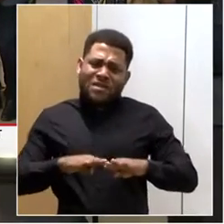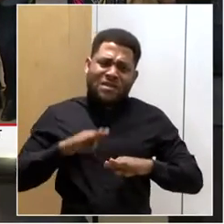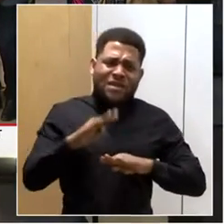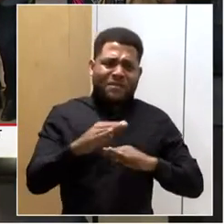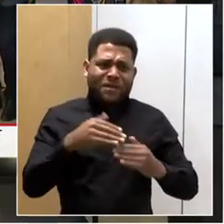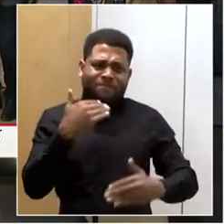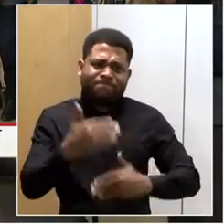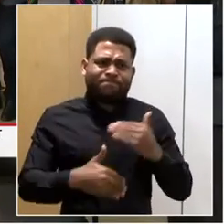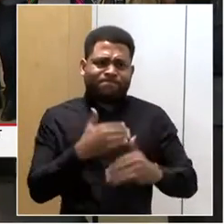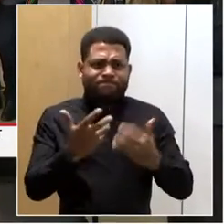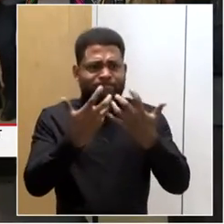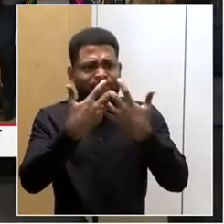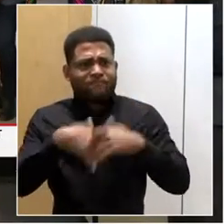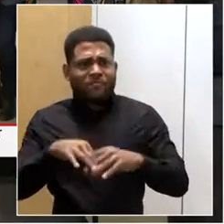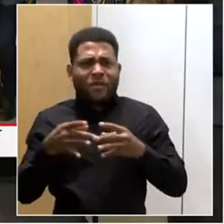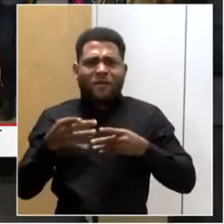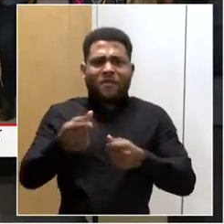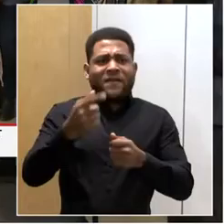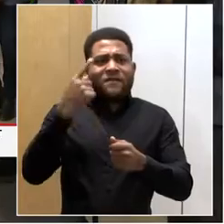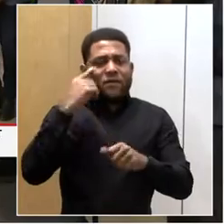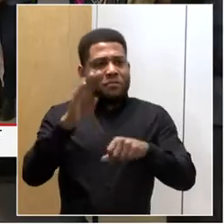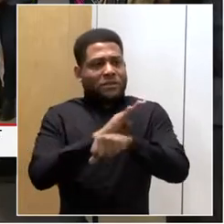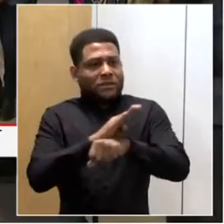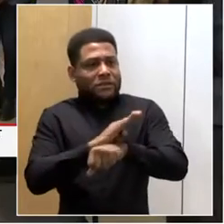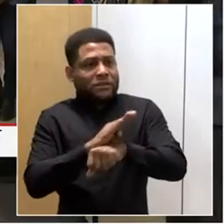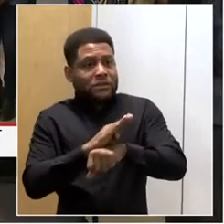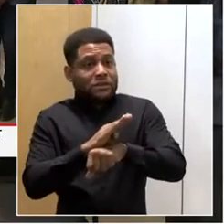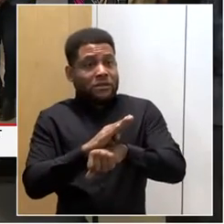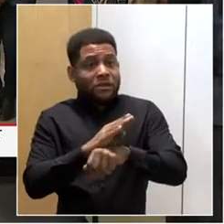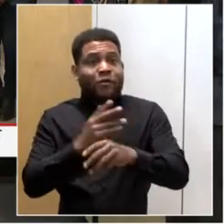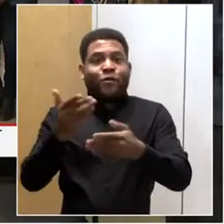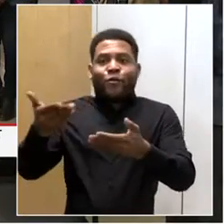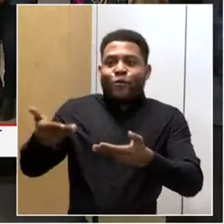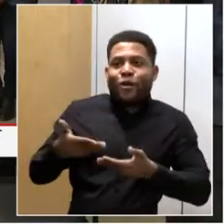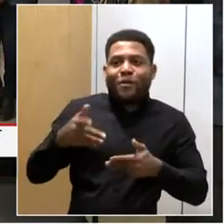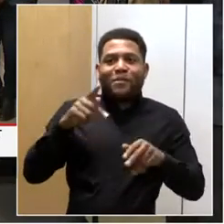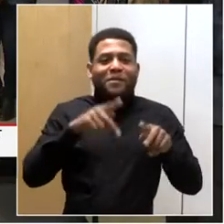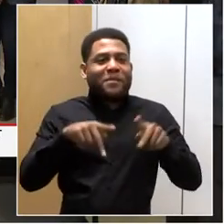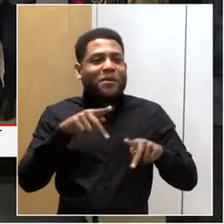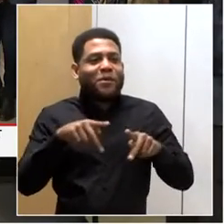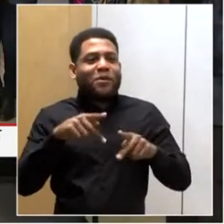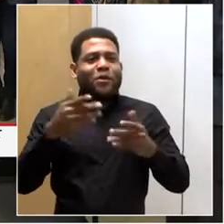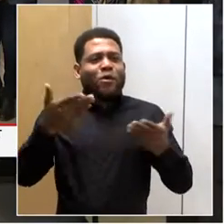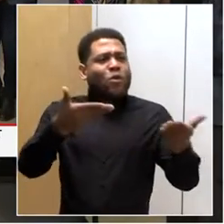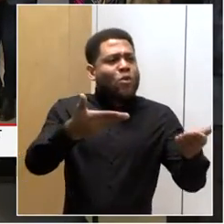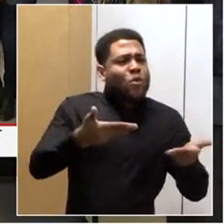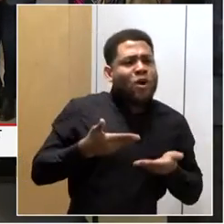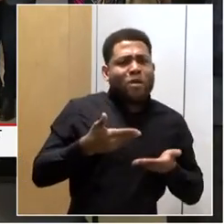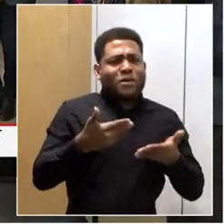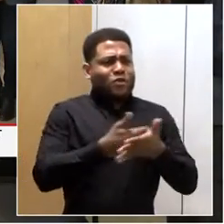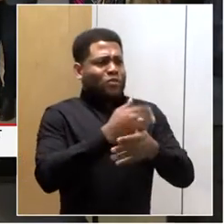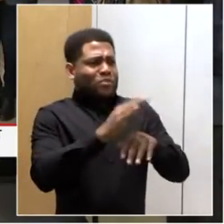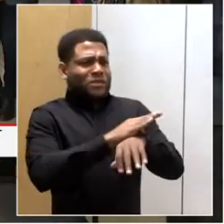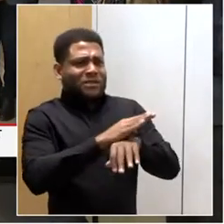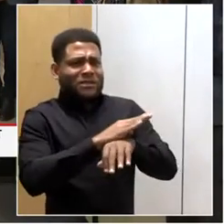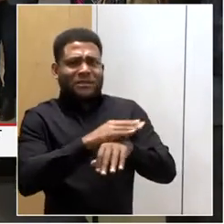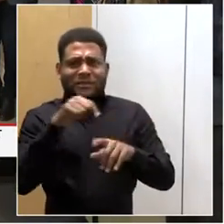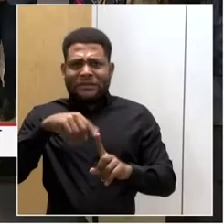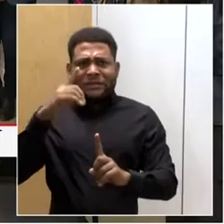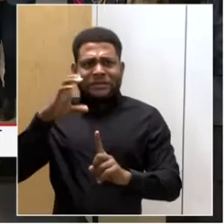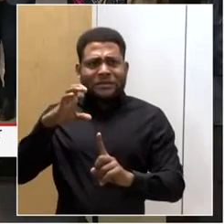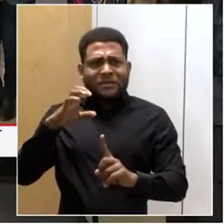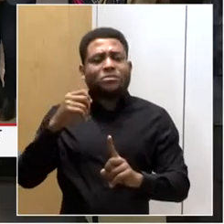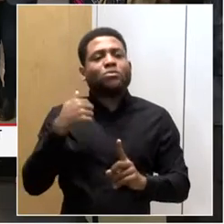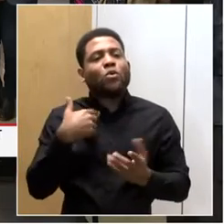things more efficient, to welcome people and new businesses into the District of Columbia along our local corridors, that I want to applaud